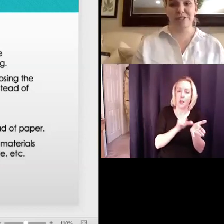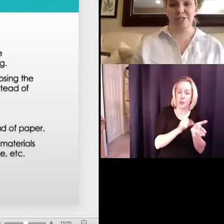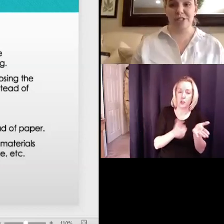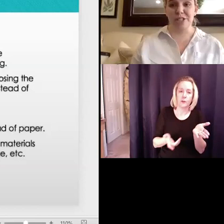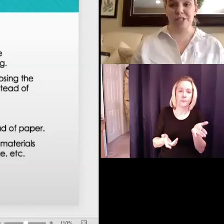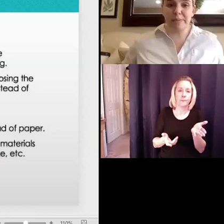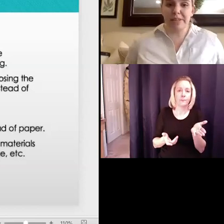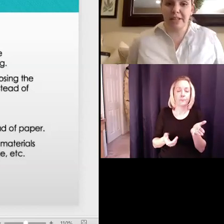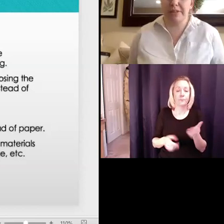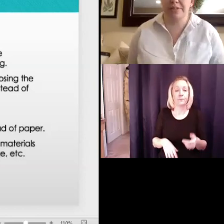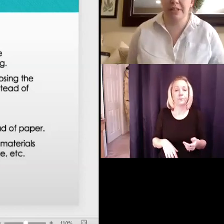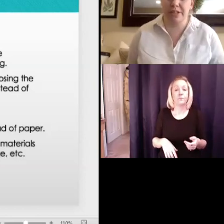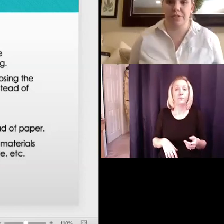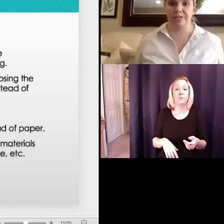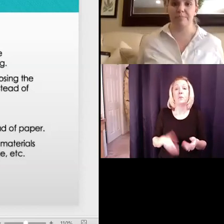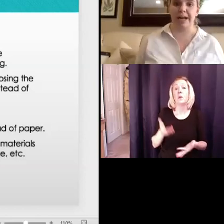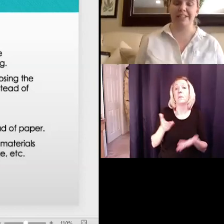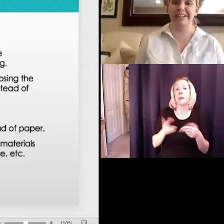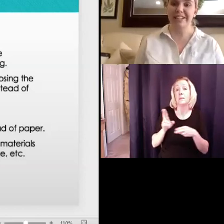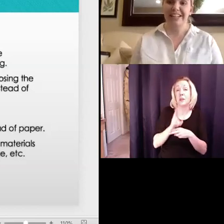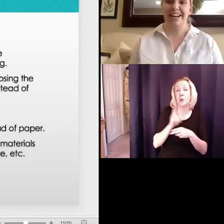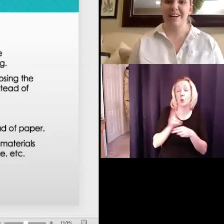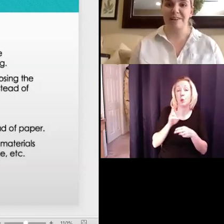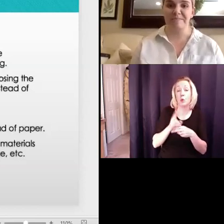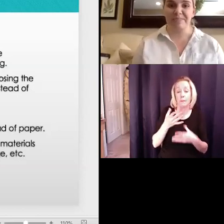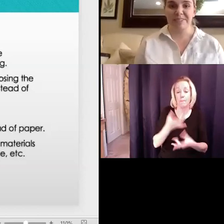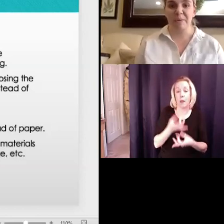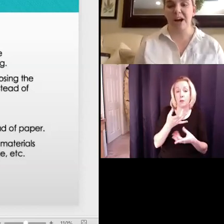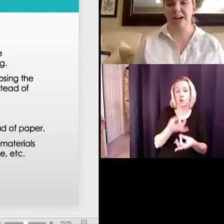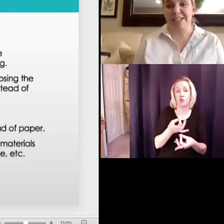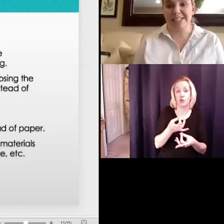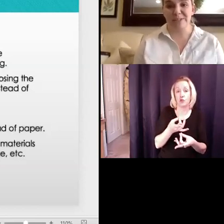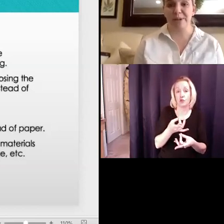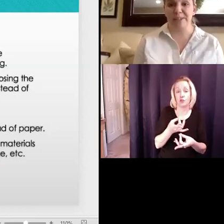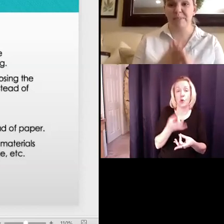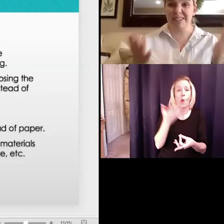like, just logistics, maybe think about using a 3-ring binder. The more